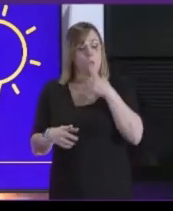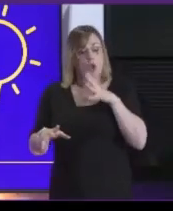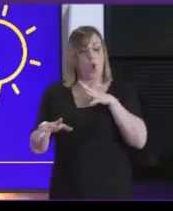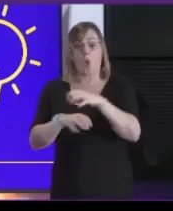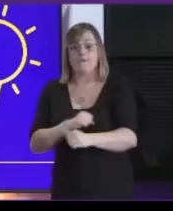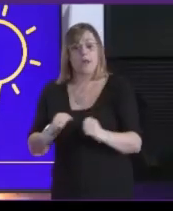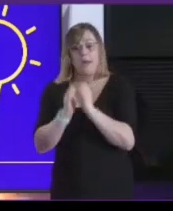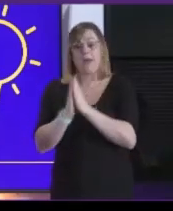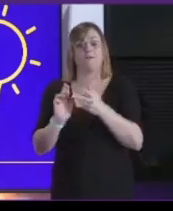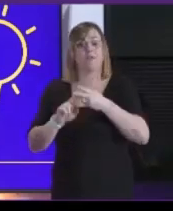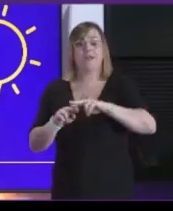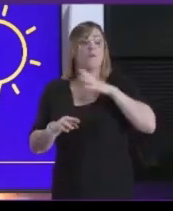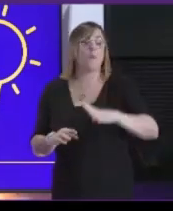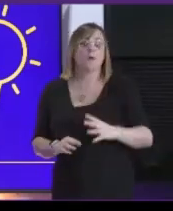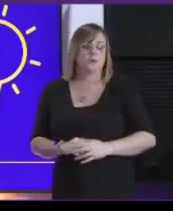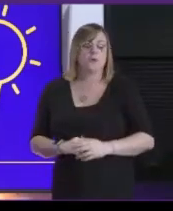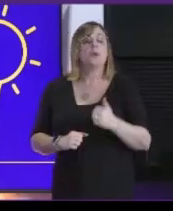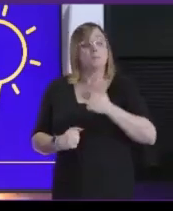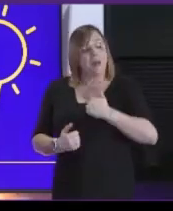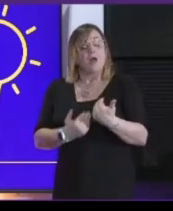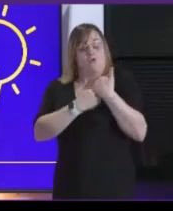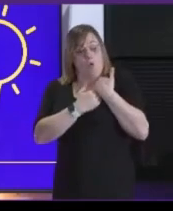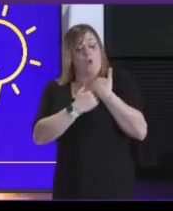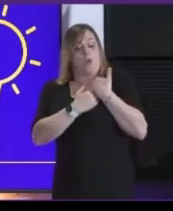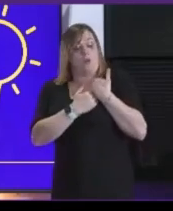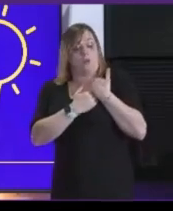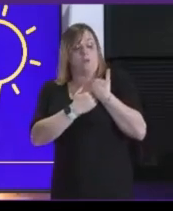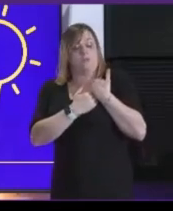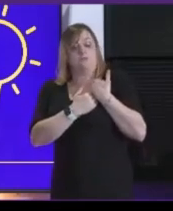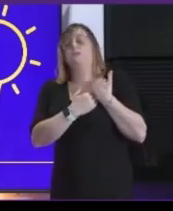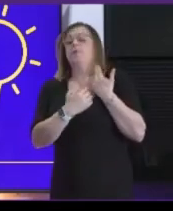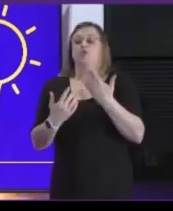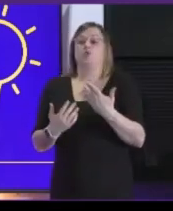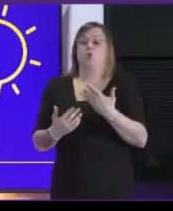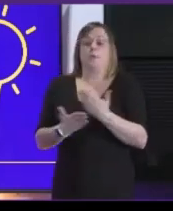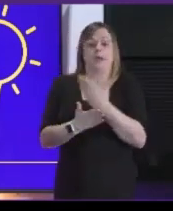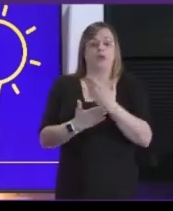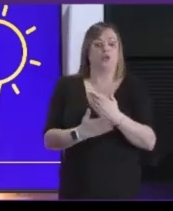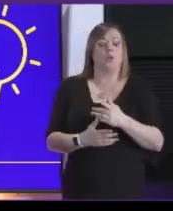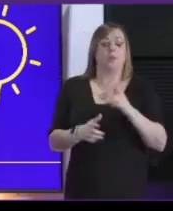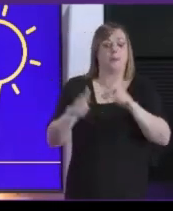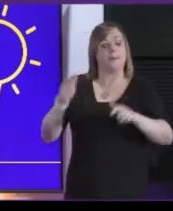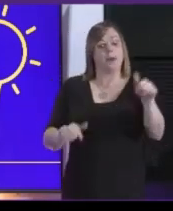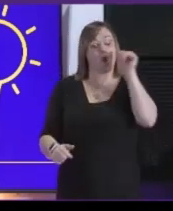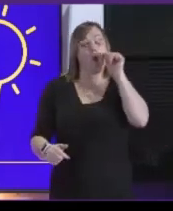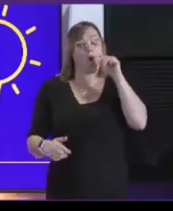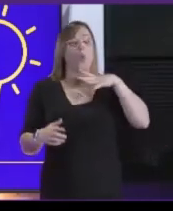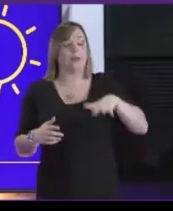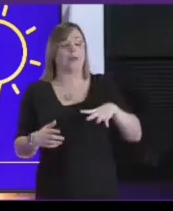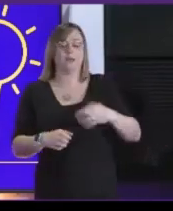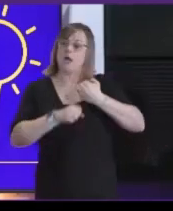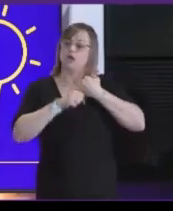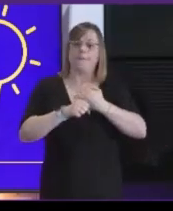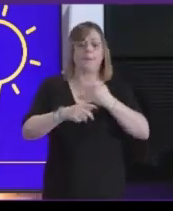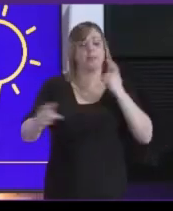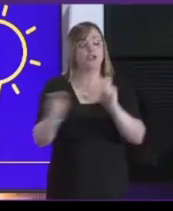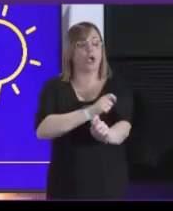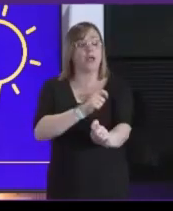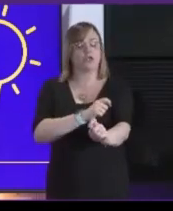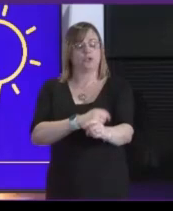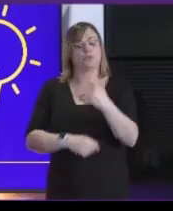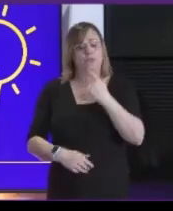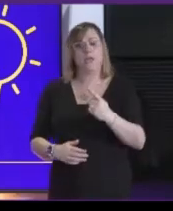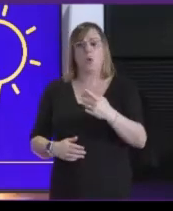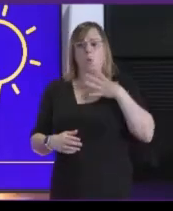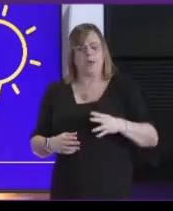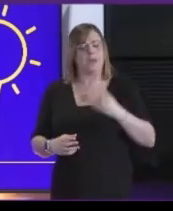anything if we want to. So my job is largely to ring that bell, champion that change for us to go